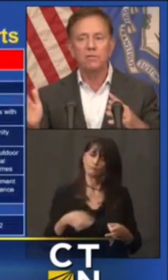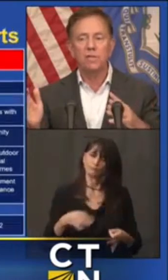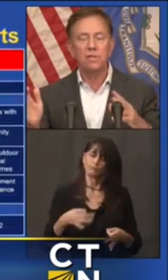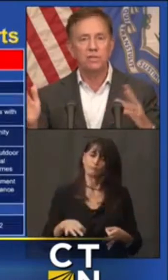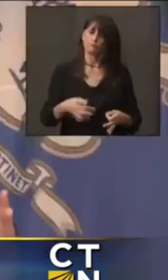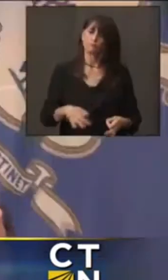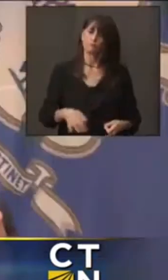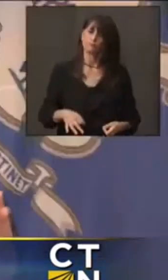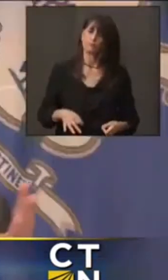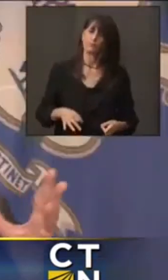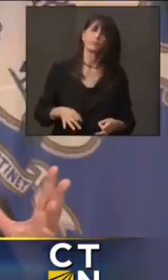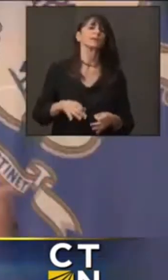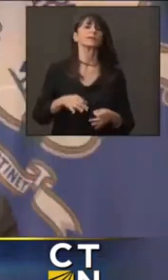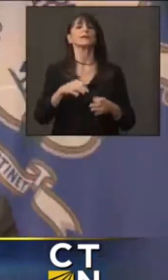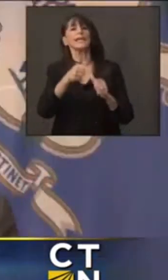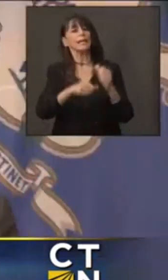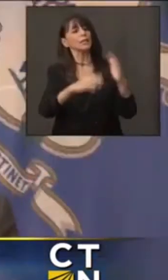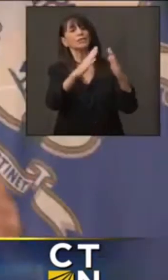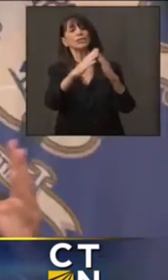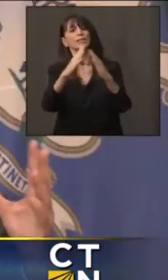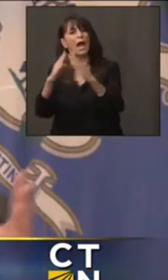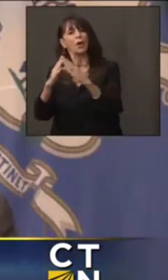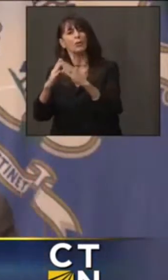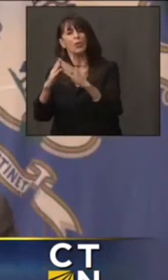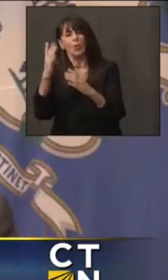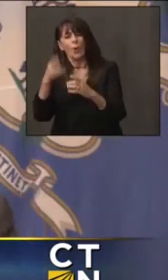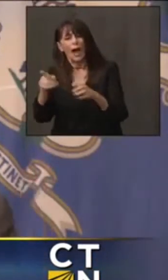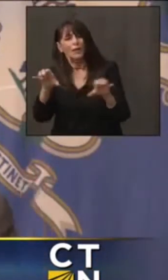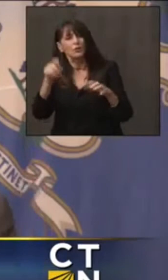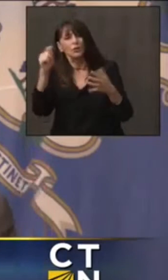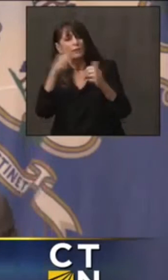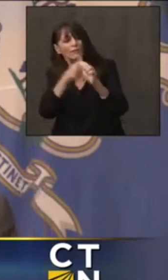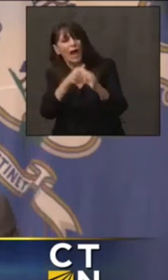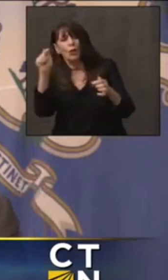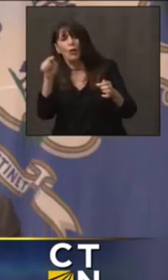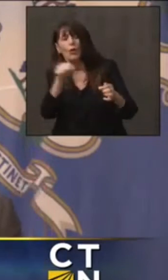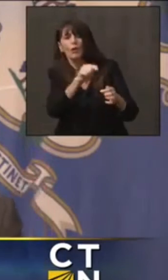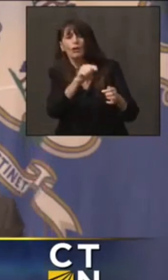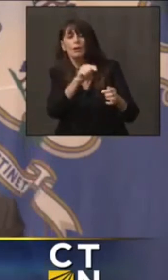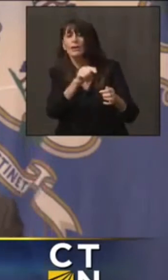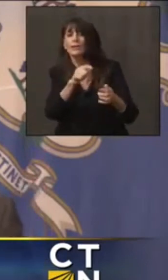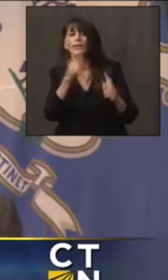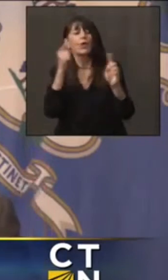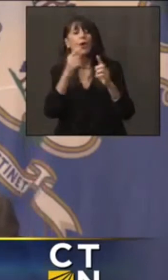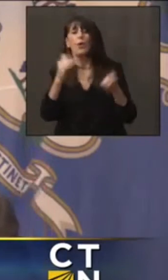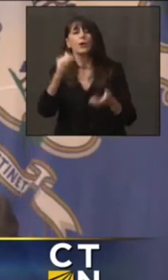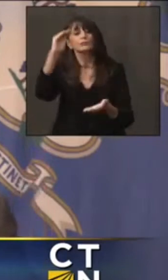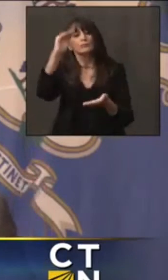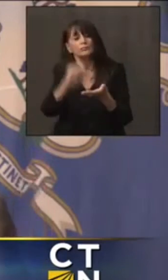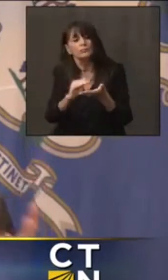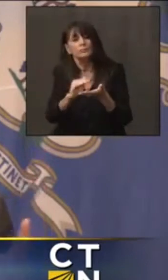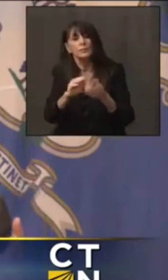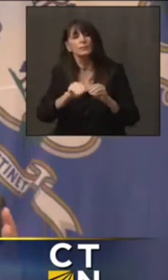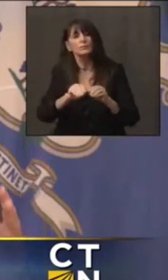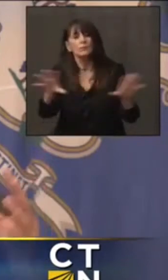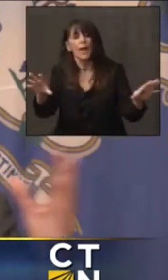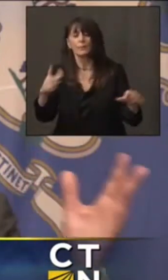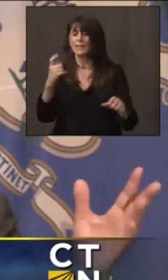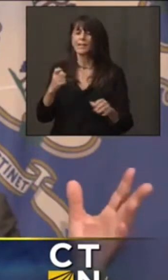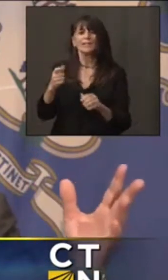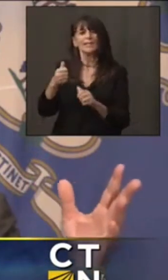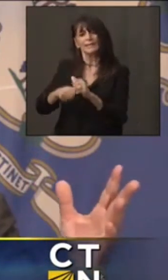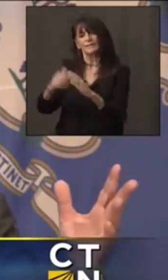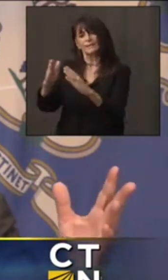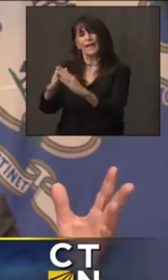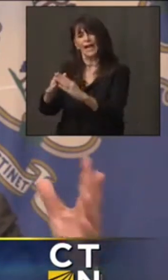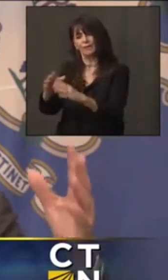things the town can do to try and mitigate the spread, to try and contain the spread, as we see flare-ups around the state and